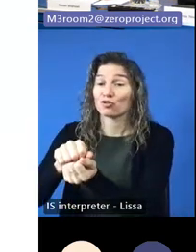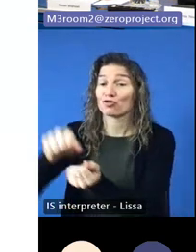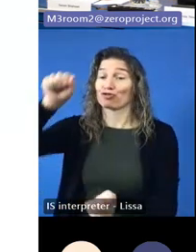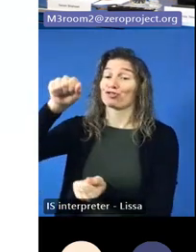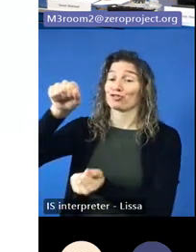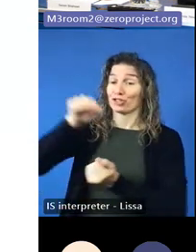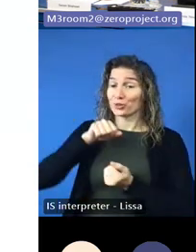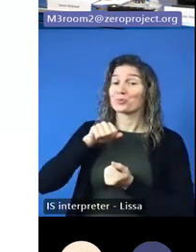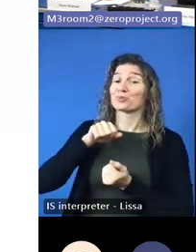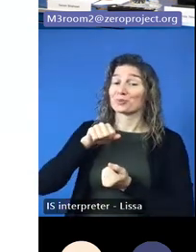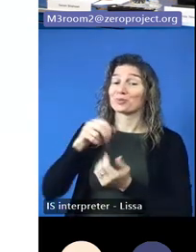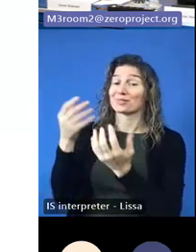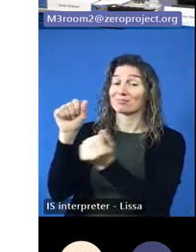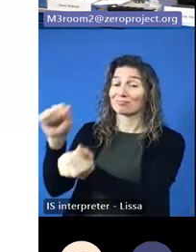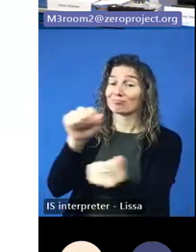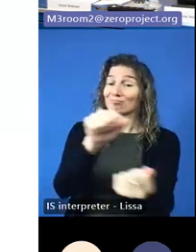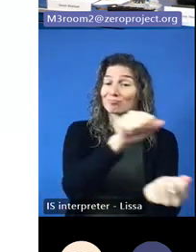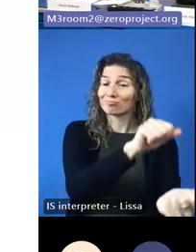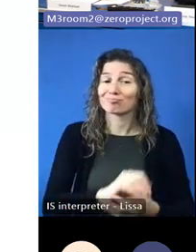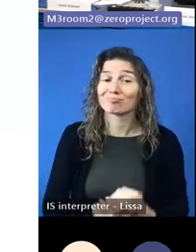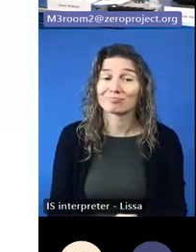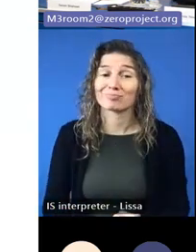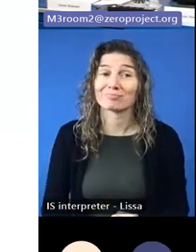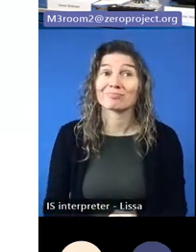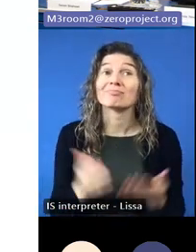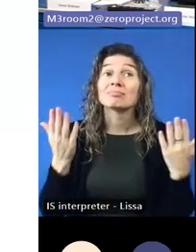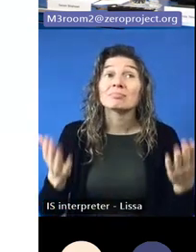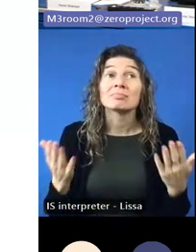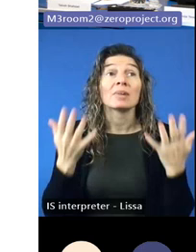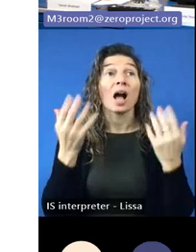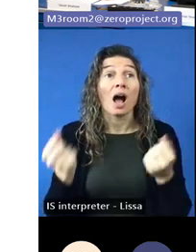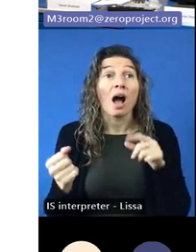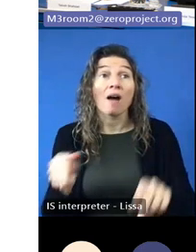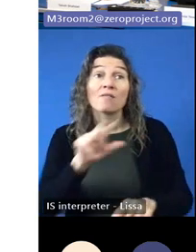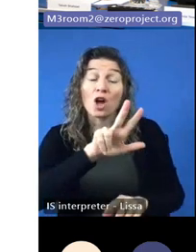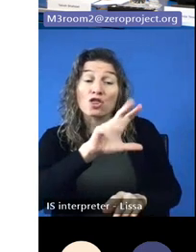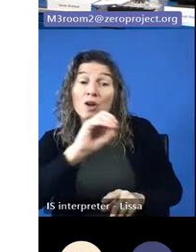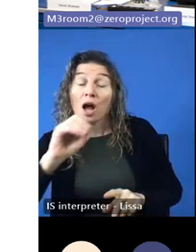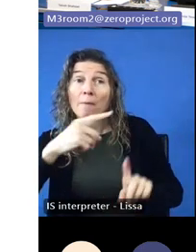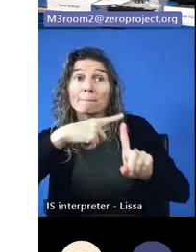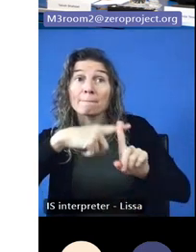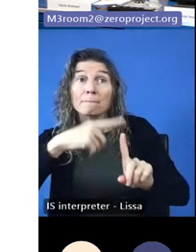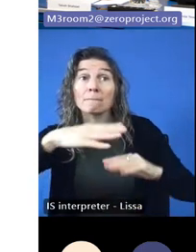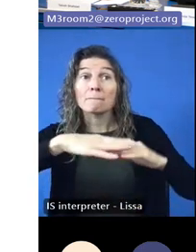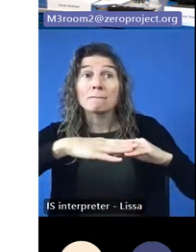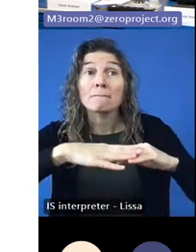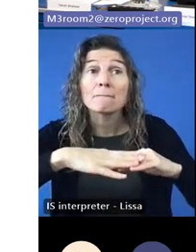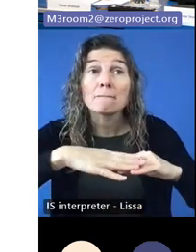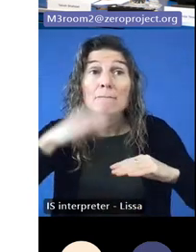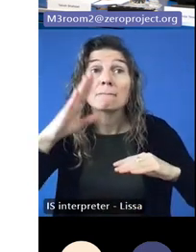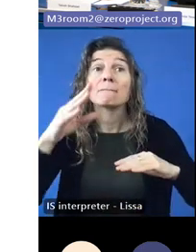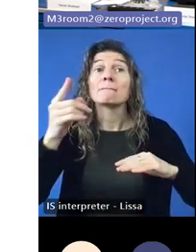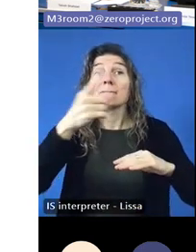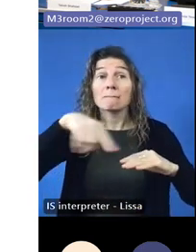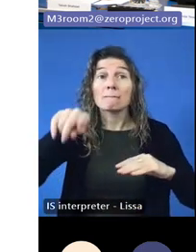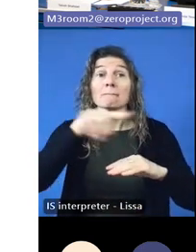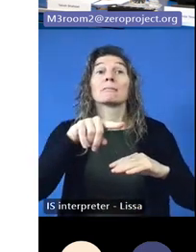and trainings of around 300 plus staff and educators in 60 plus mainstream schools, at